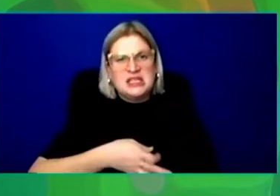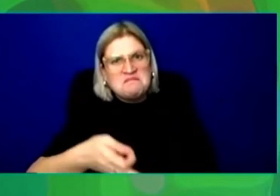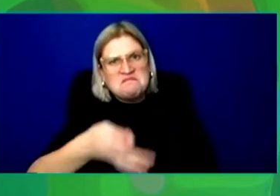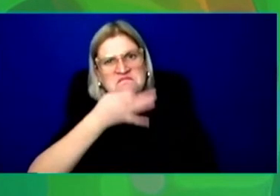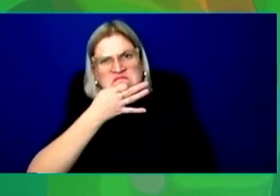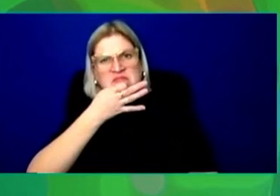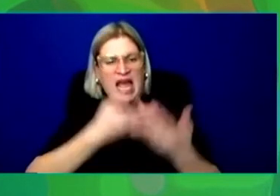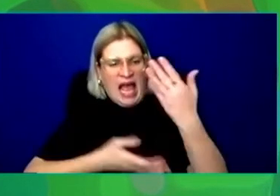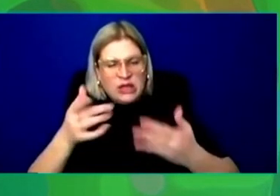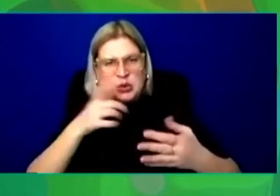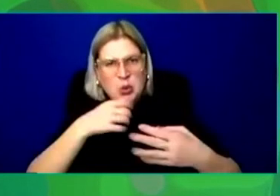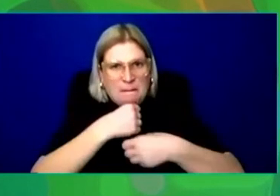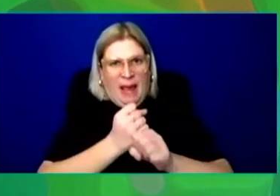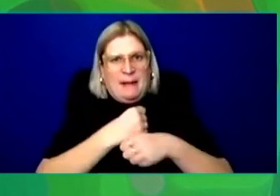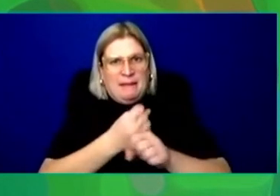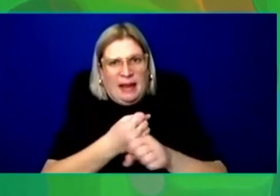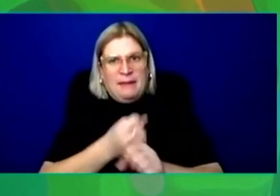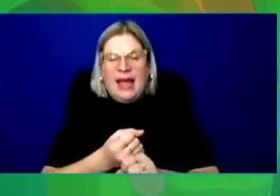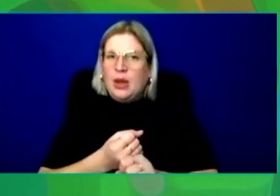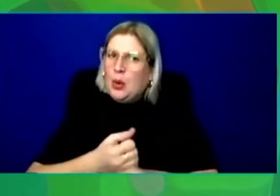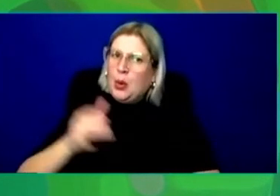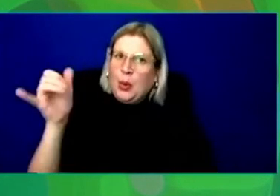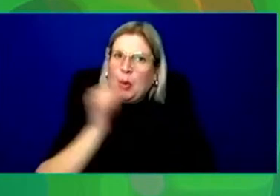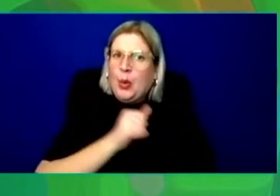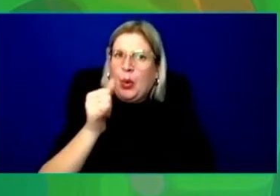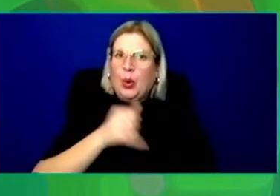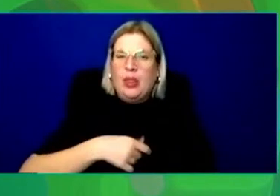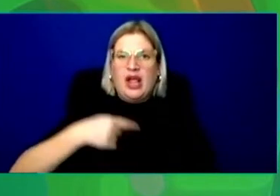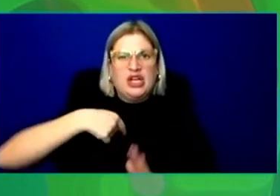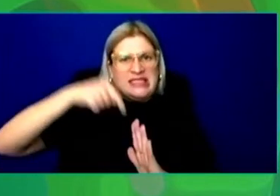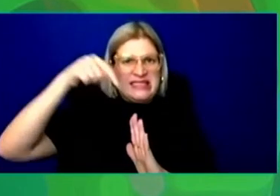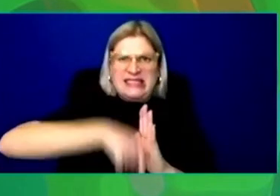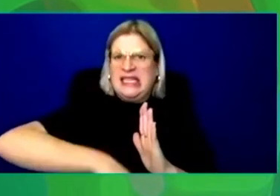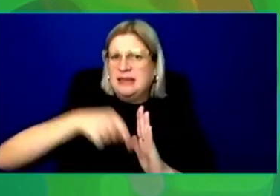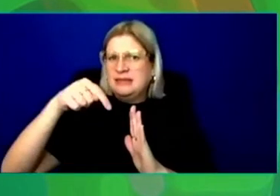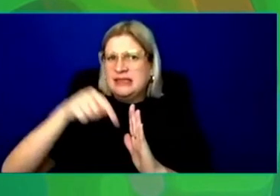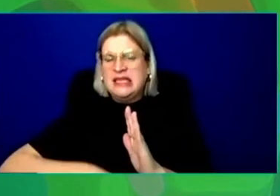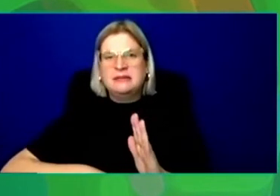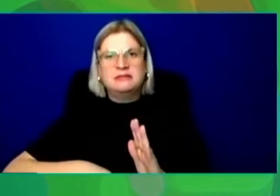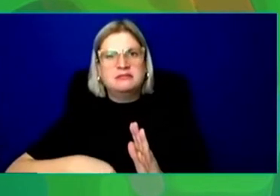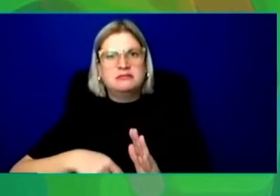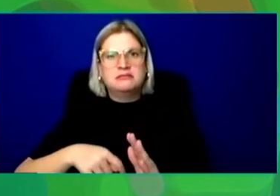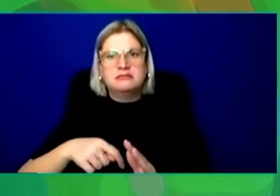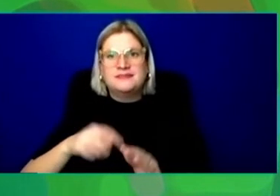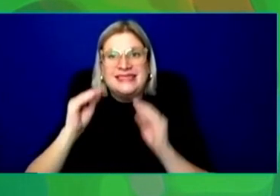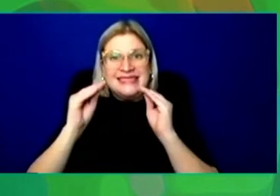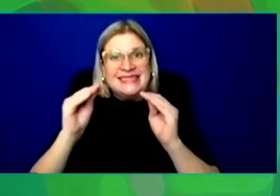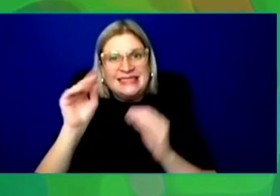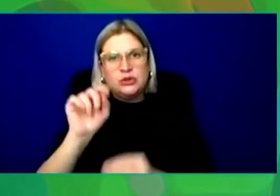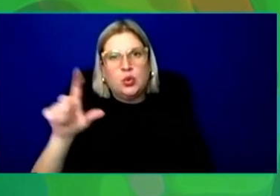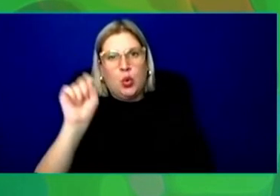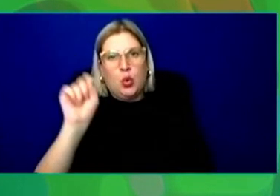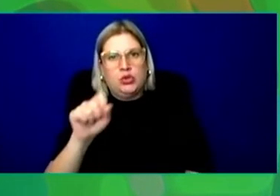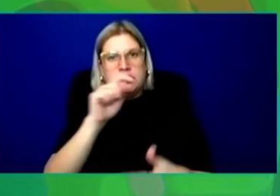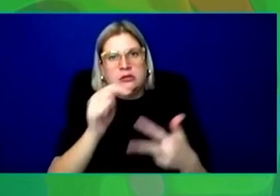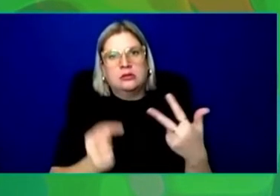who are creating them. They're incredibly rich teaching tools. Like, you know, as John signified, you know, he's working on a